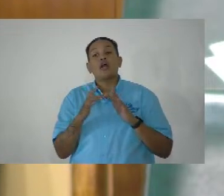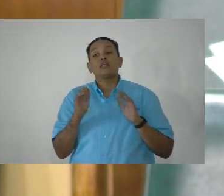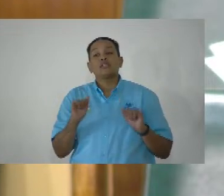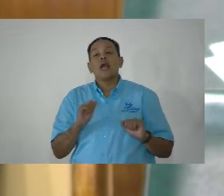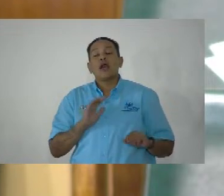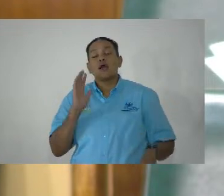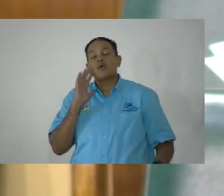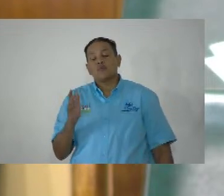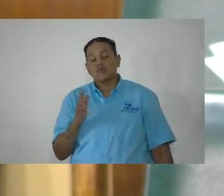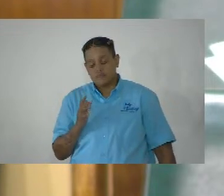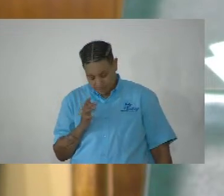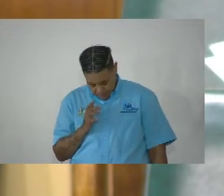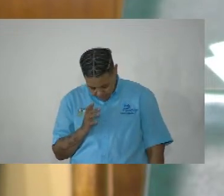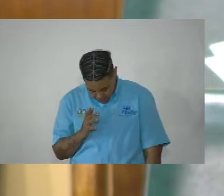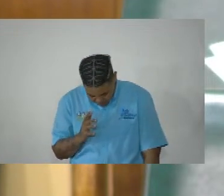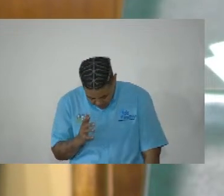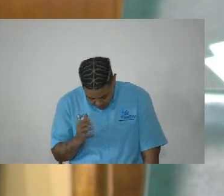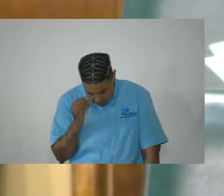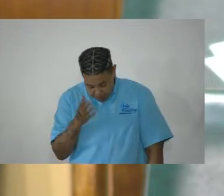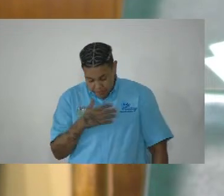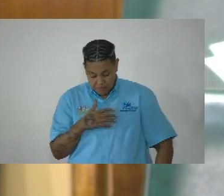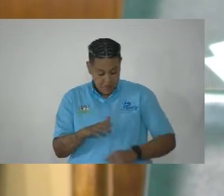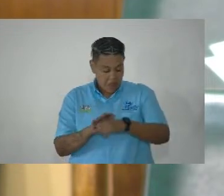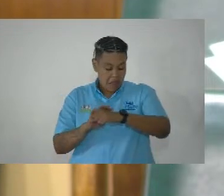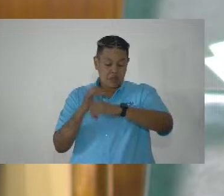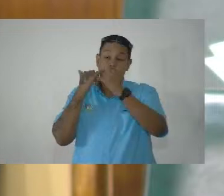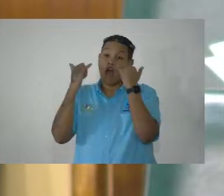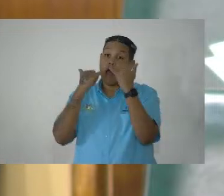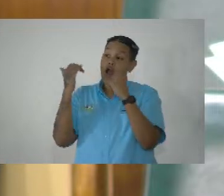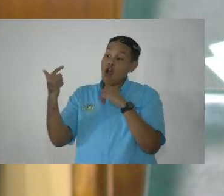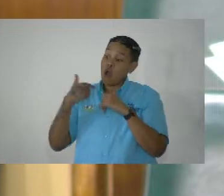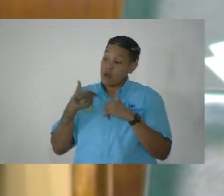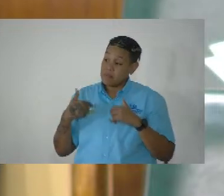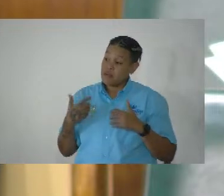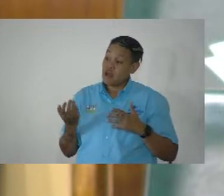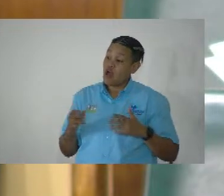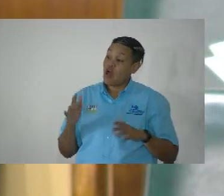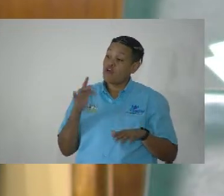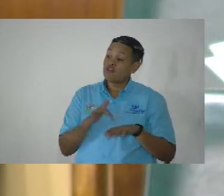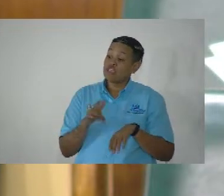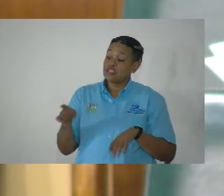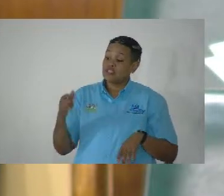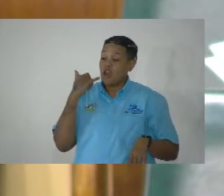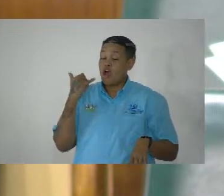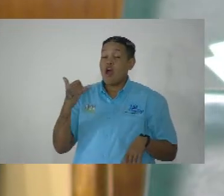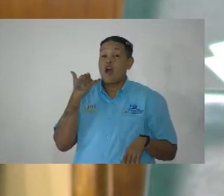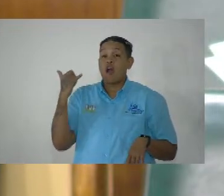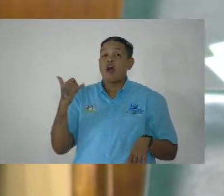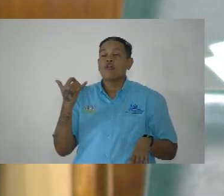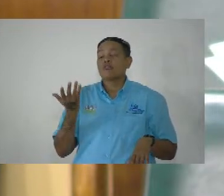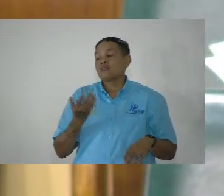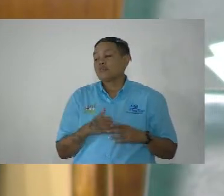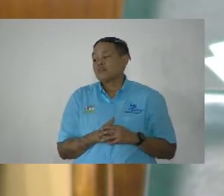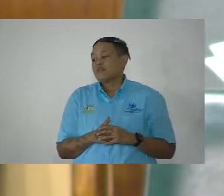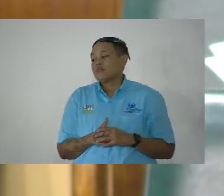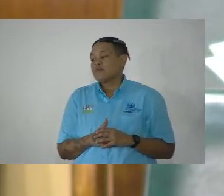would, tell my constituents to make sure, come to me or to reach out to the helpline. And